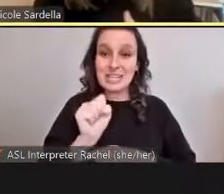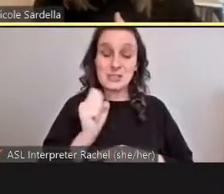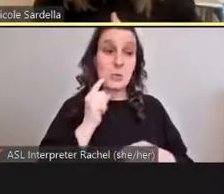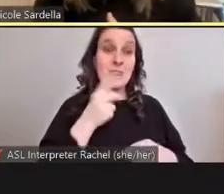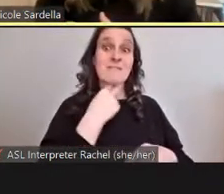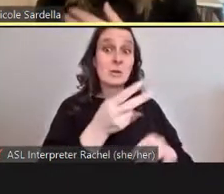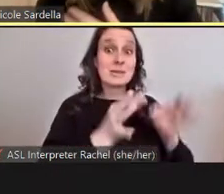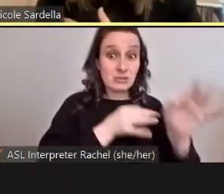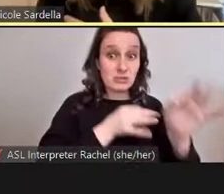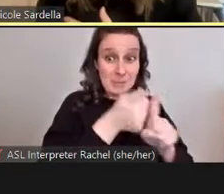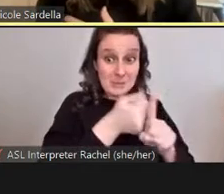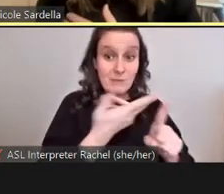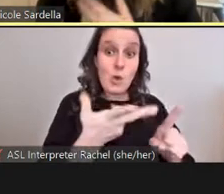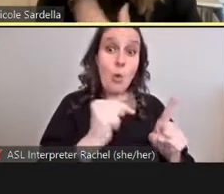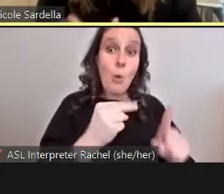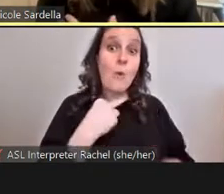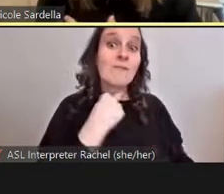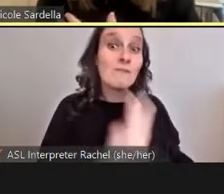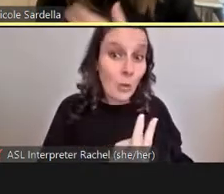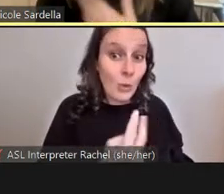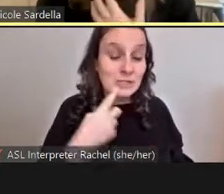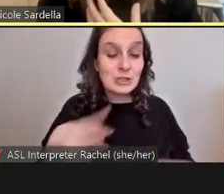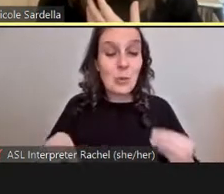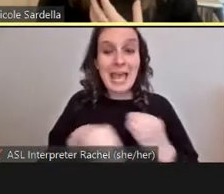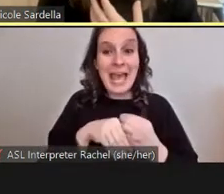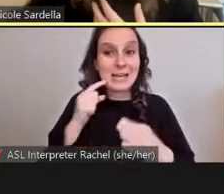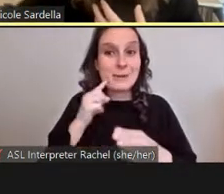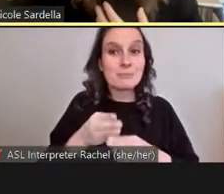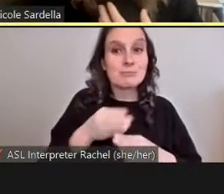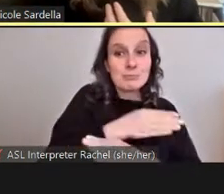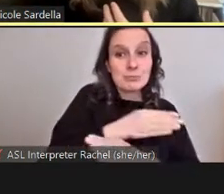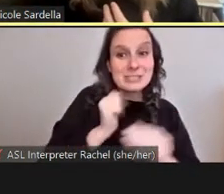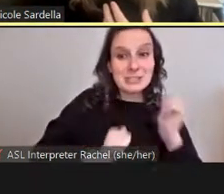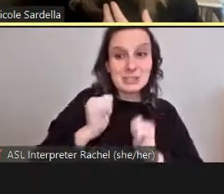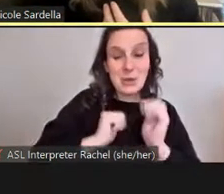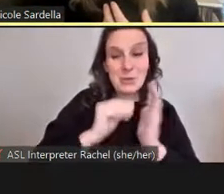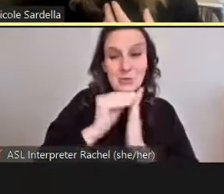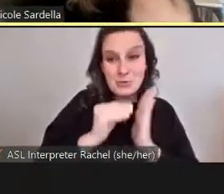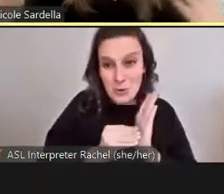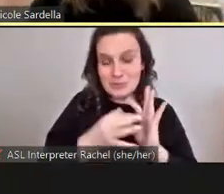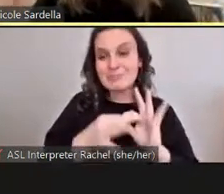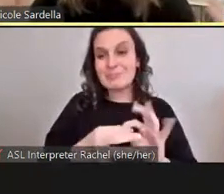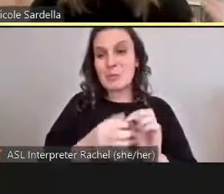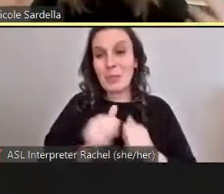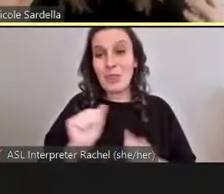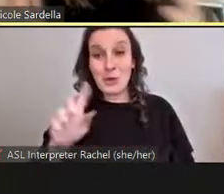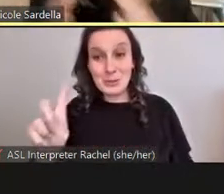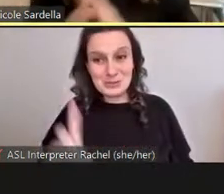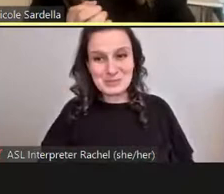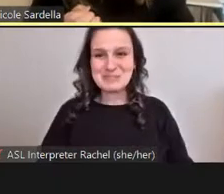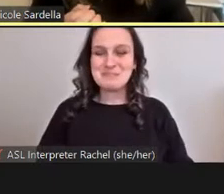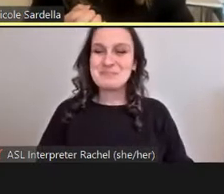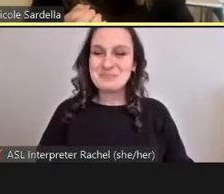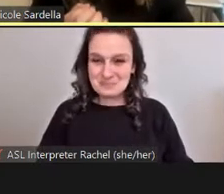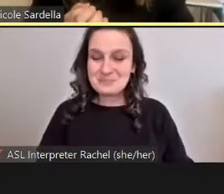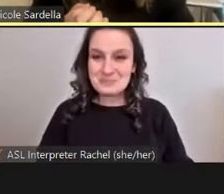And we added those to the pre-show notes as well, or the notes on audio description. And